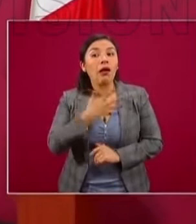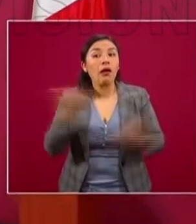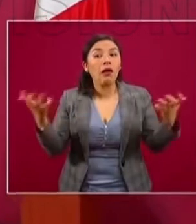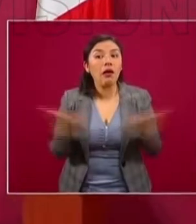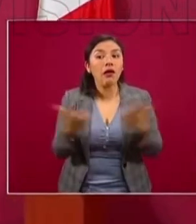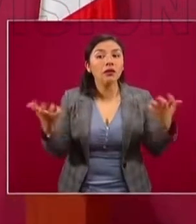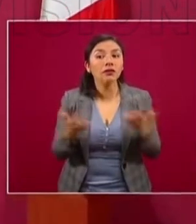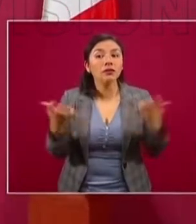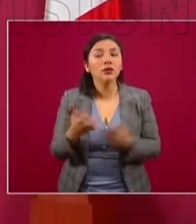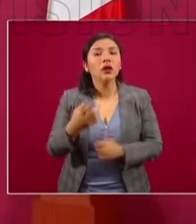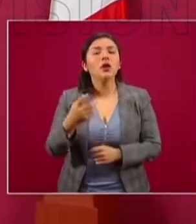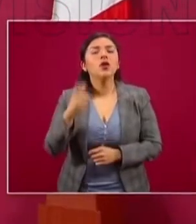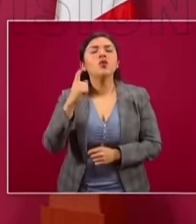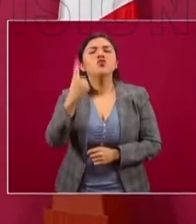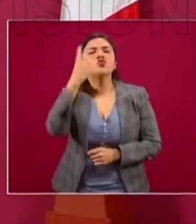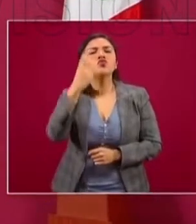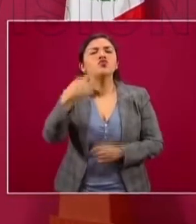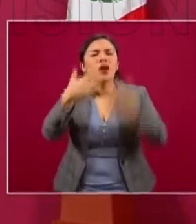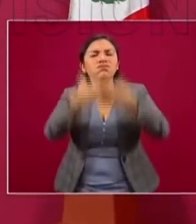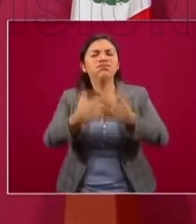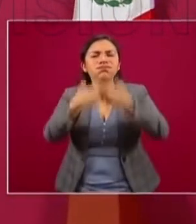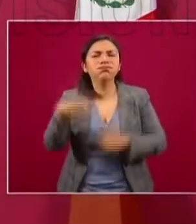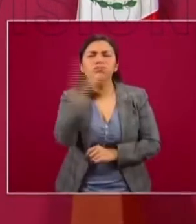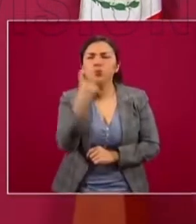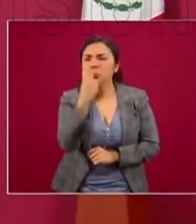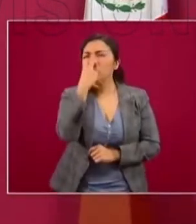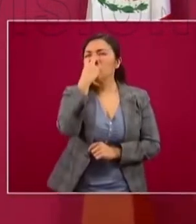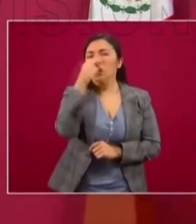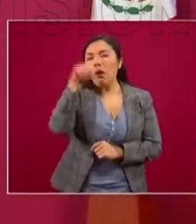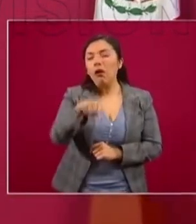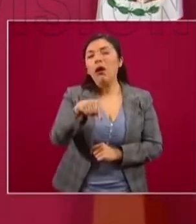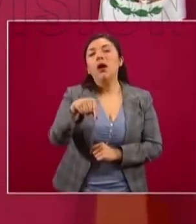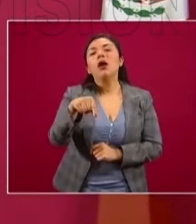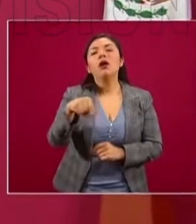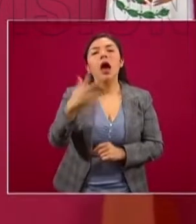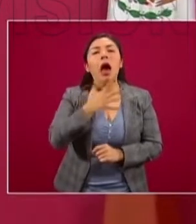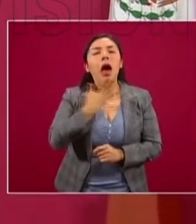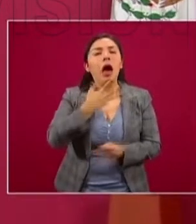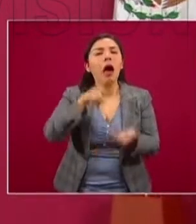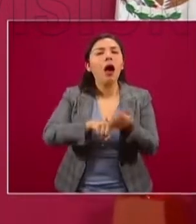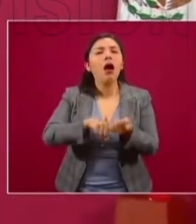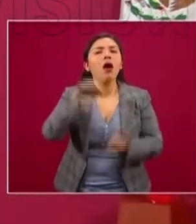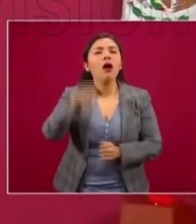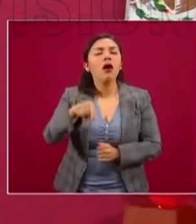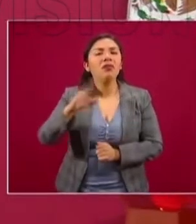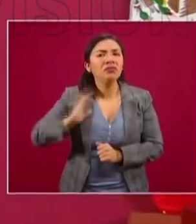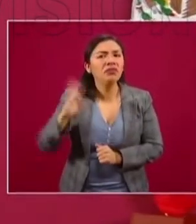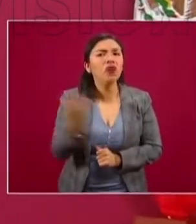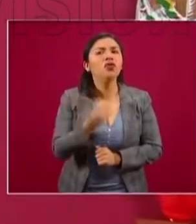We're able to produce a ventilator with Mexican technology, a ventilator first made in Mexico,